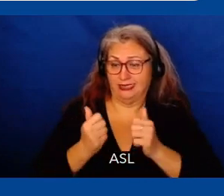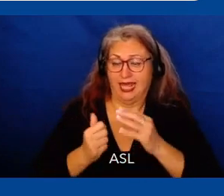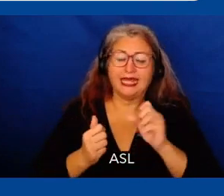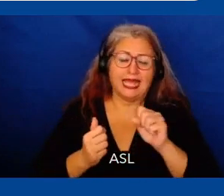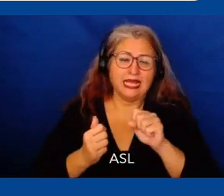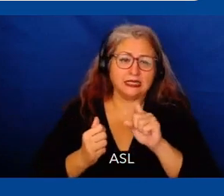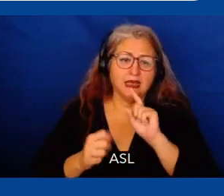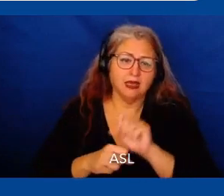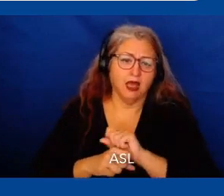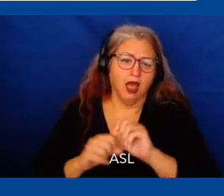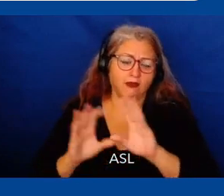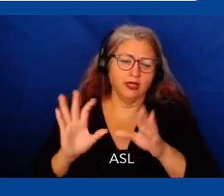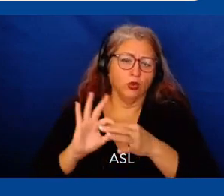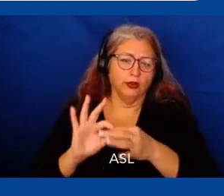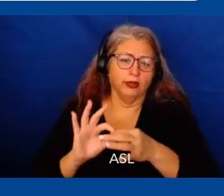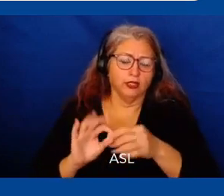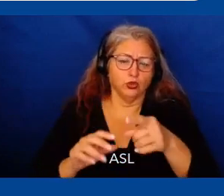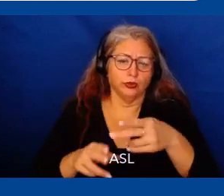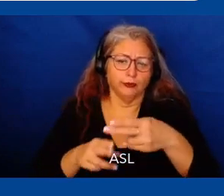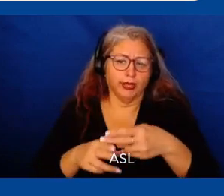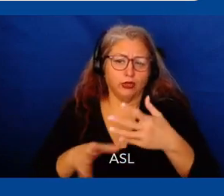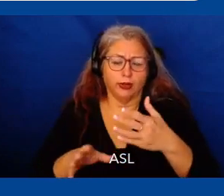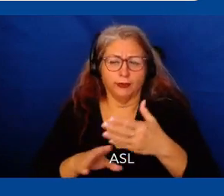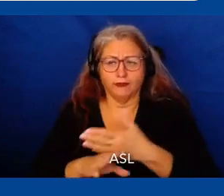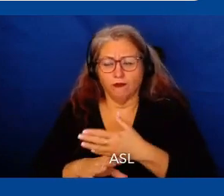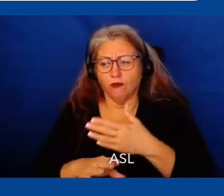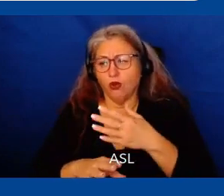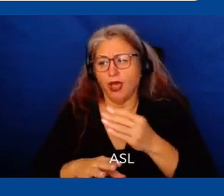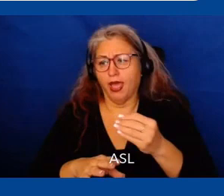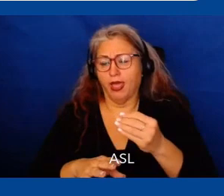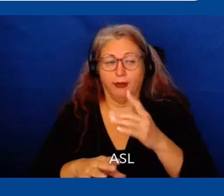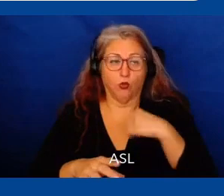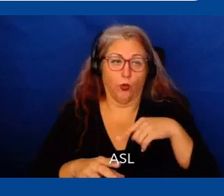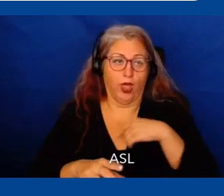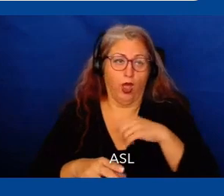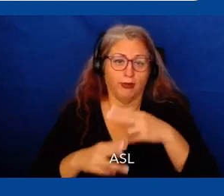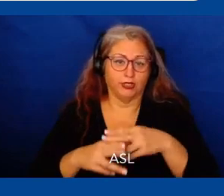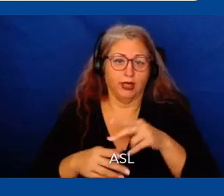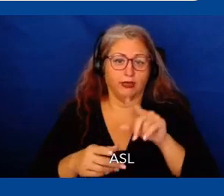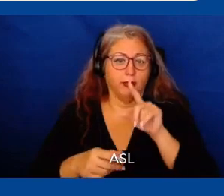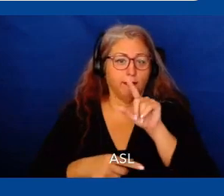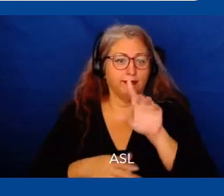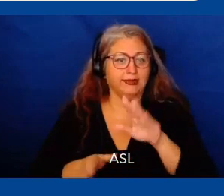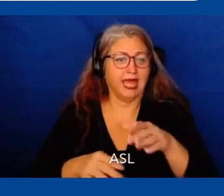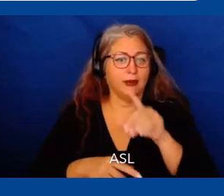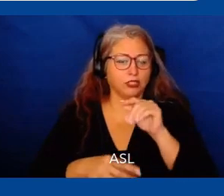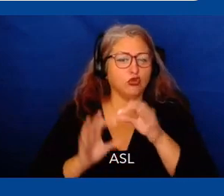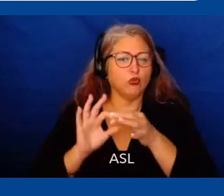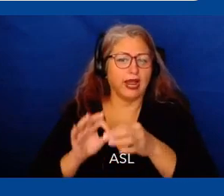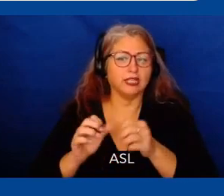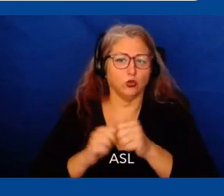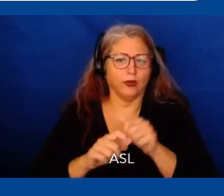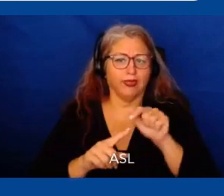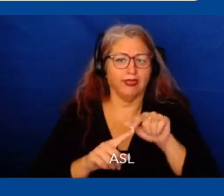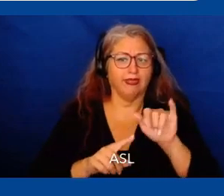relation, you know, you mentioned earlier, and I mentioned probably all of us mentioned the film Dead Birds. So it is in relationship to